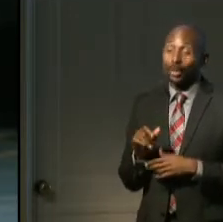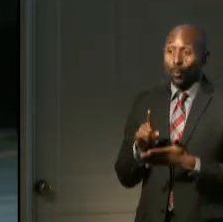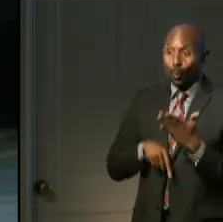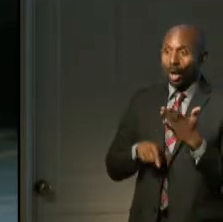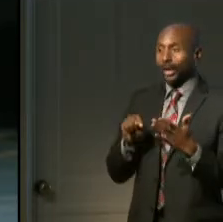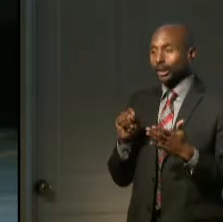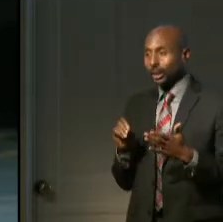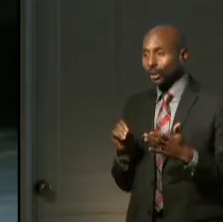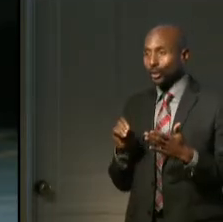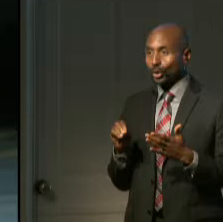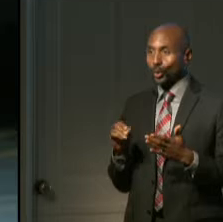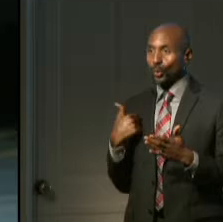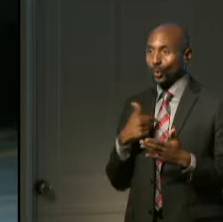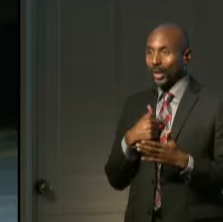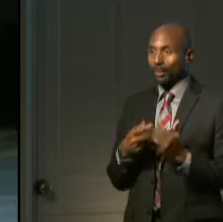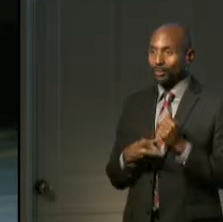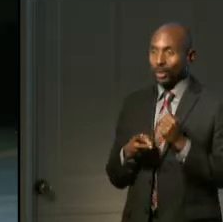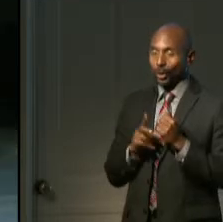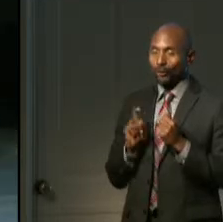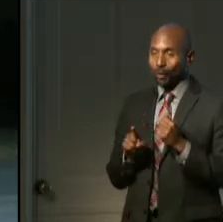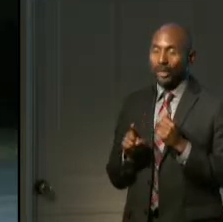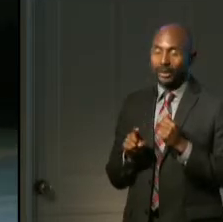questions as we go forward.